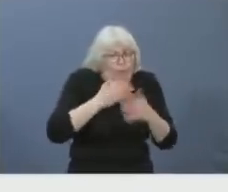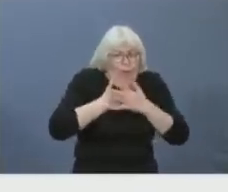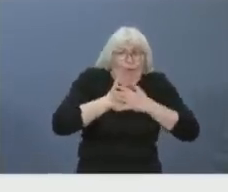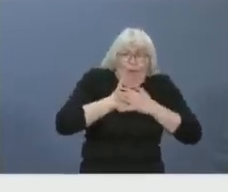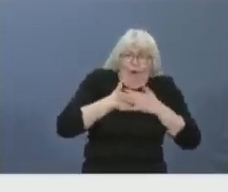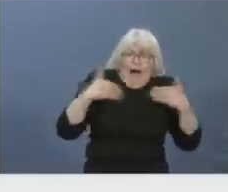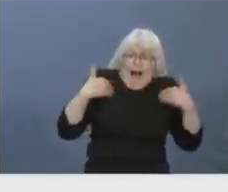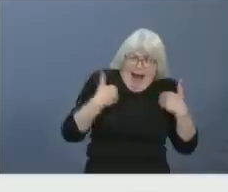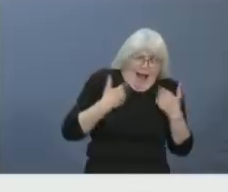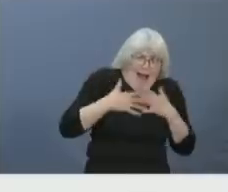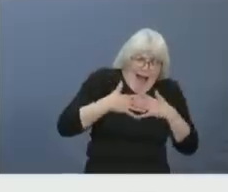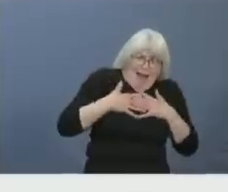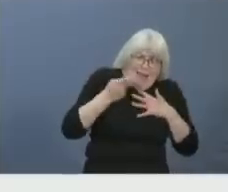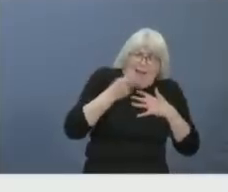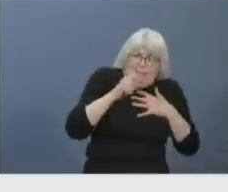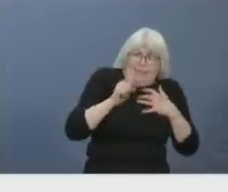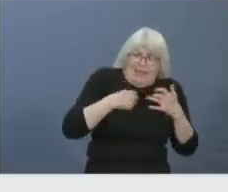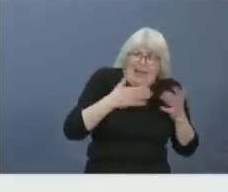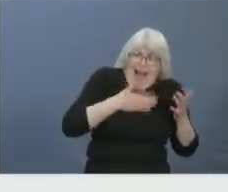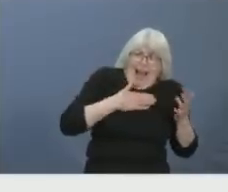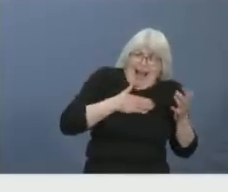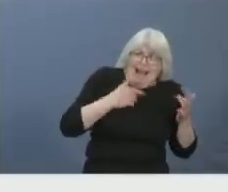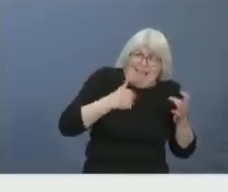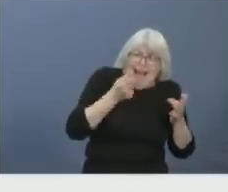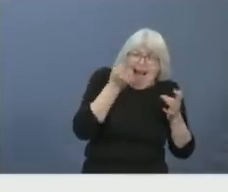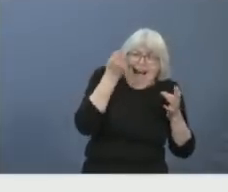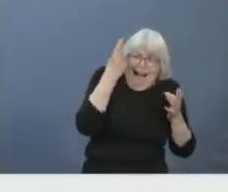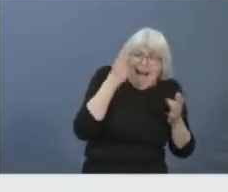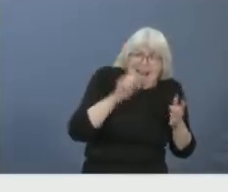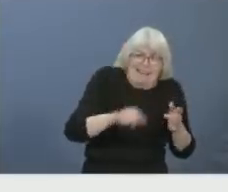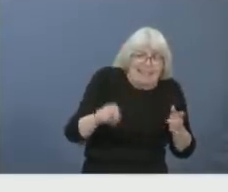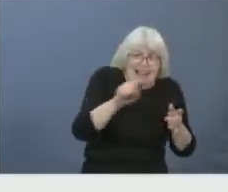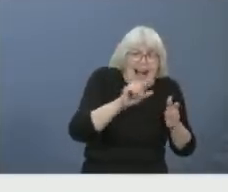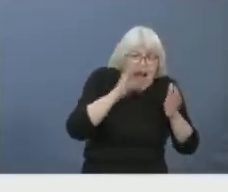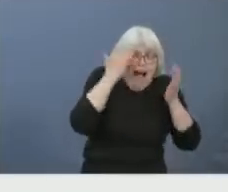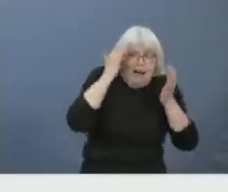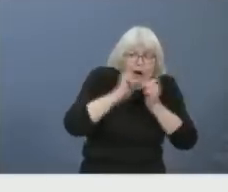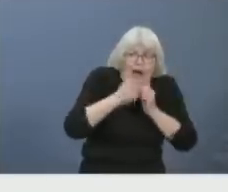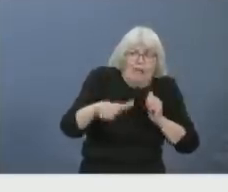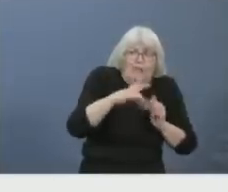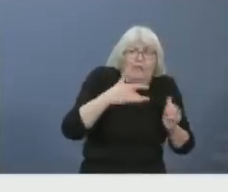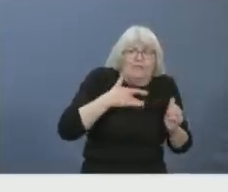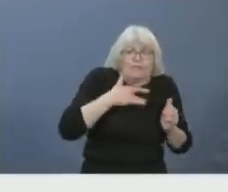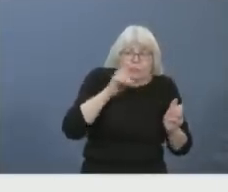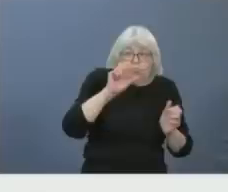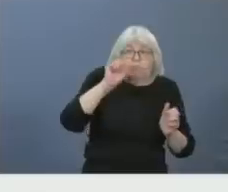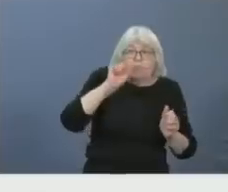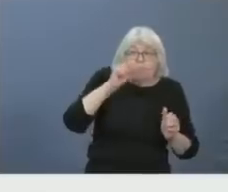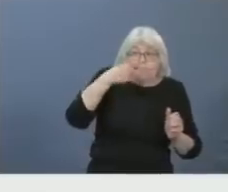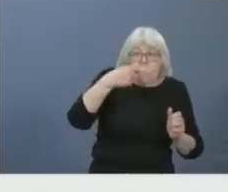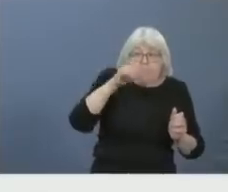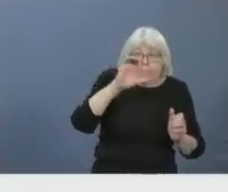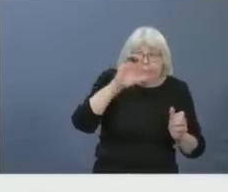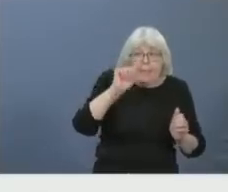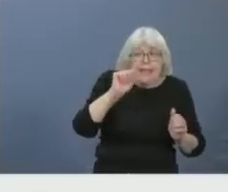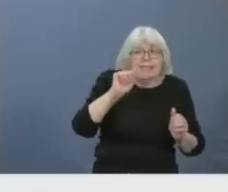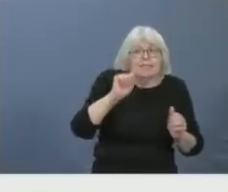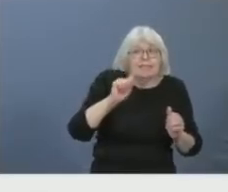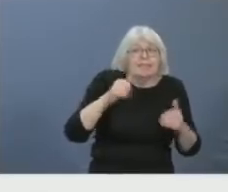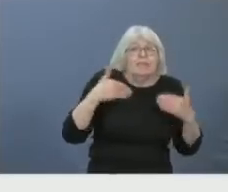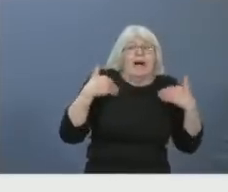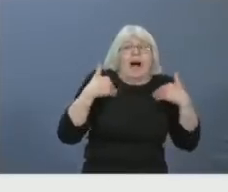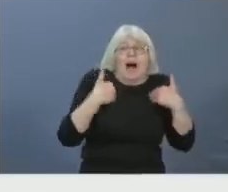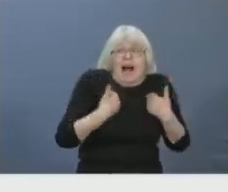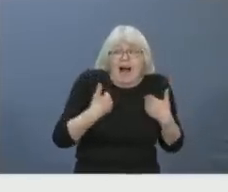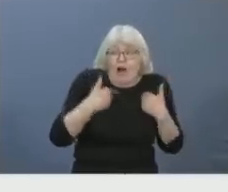myself, so I know the incredible stress. But the SPCA is on the ground. Animal rescue